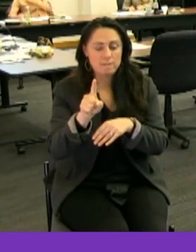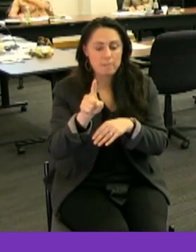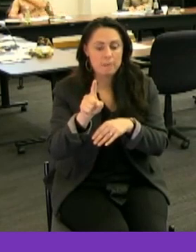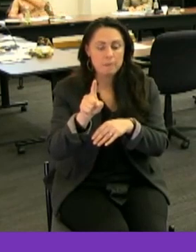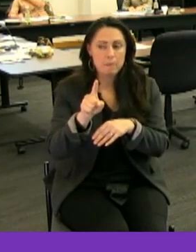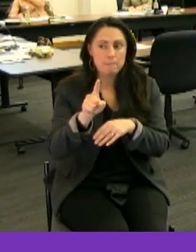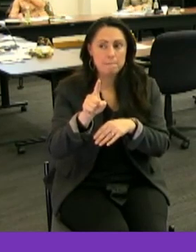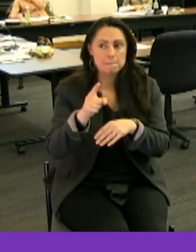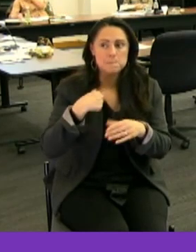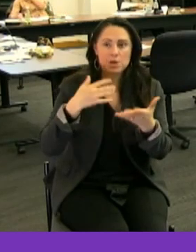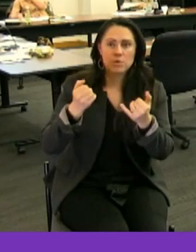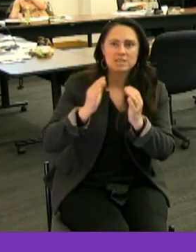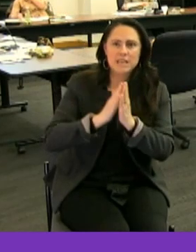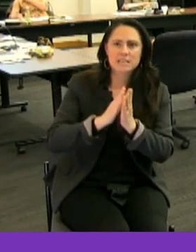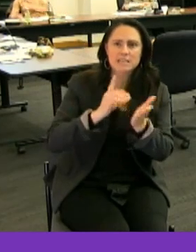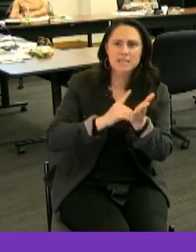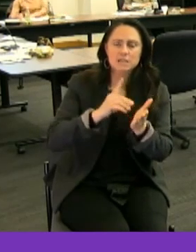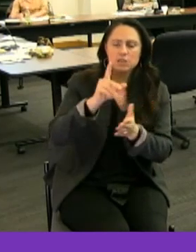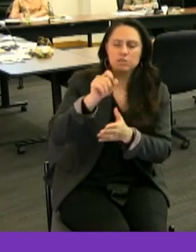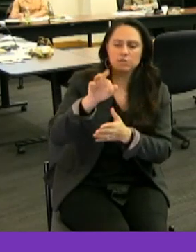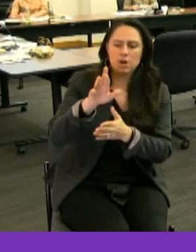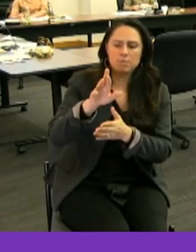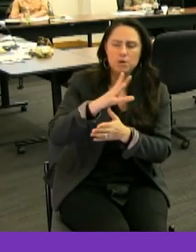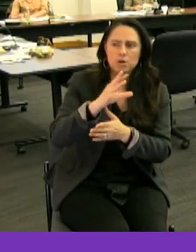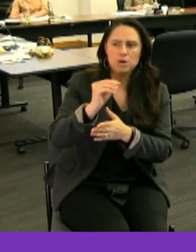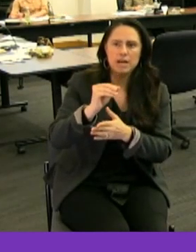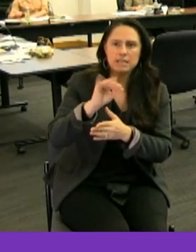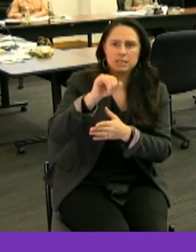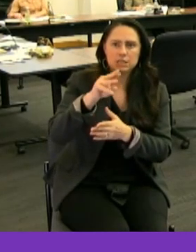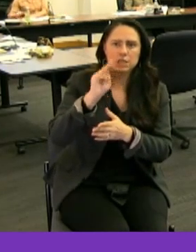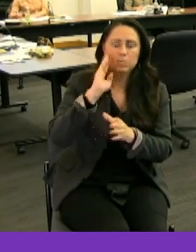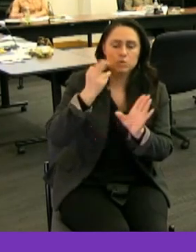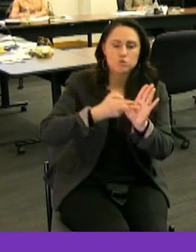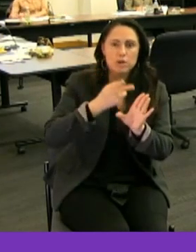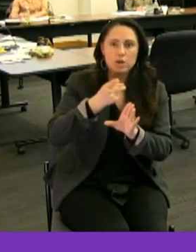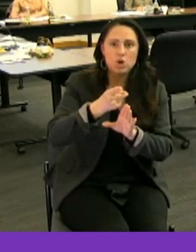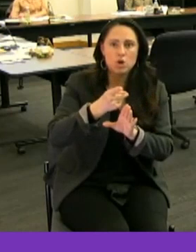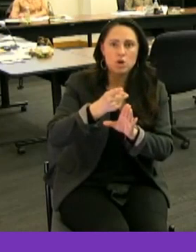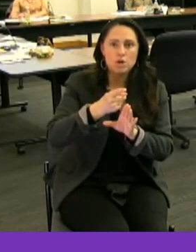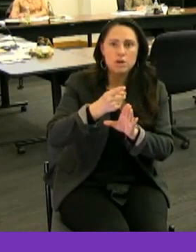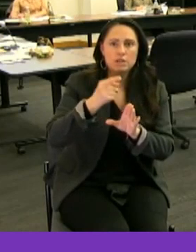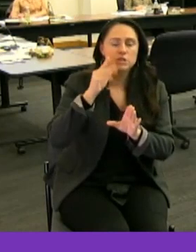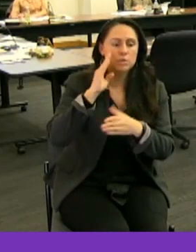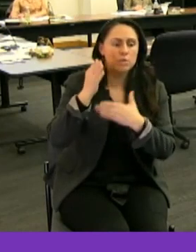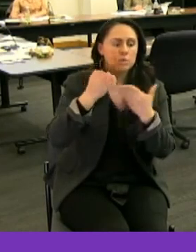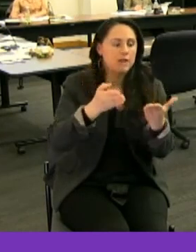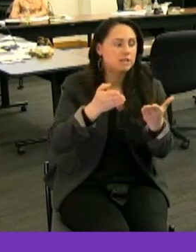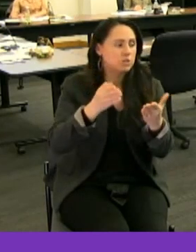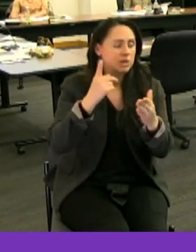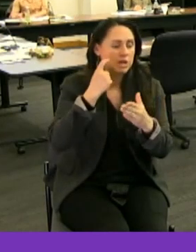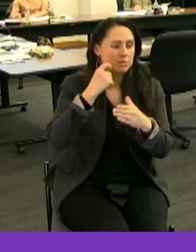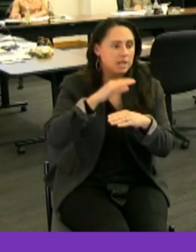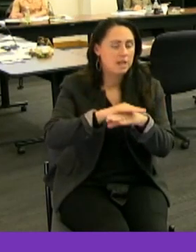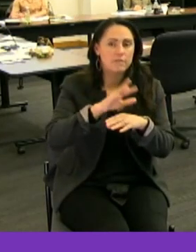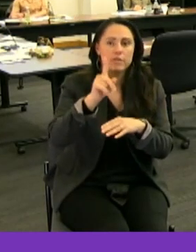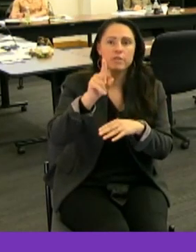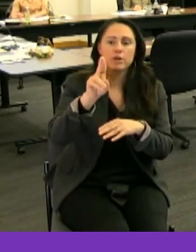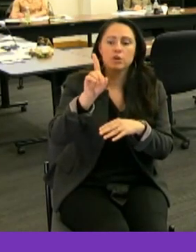right, I'd like to ask Dr. Farmer, and Jim Sir will join her eventually to provide you an update on the